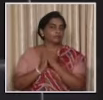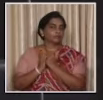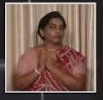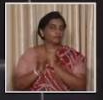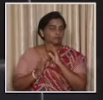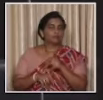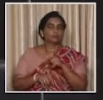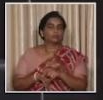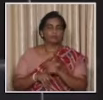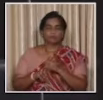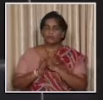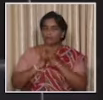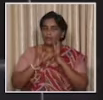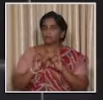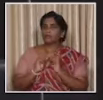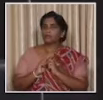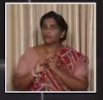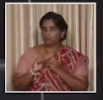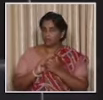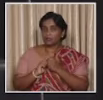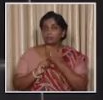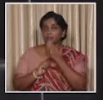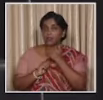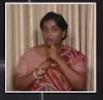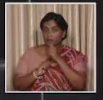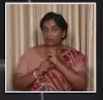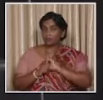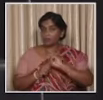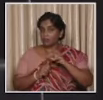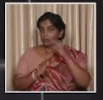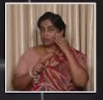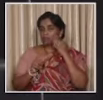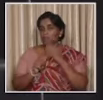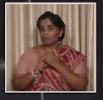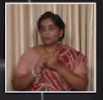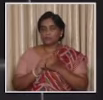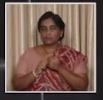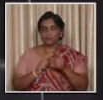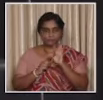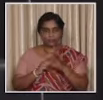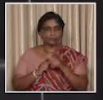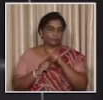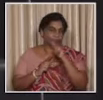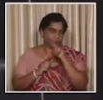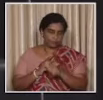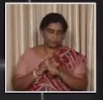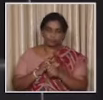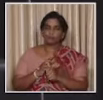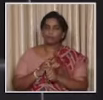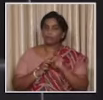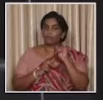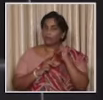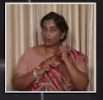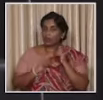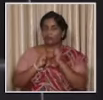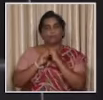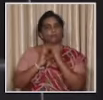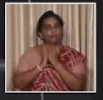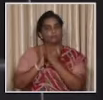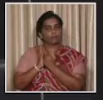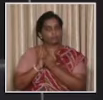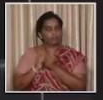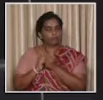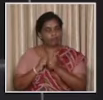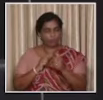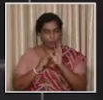So this has to be looked at. Of course, there was infilling program possible. There are certain excess capacities in